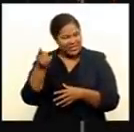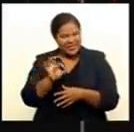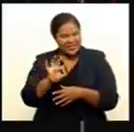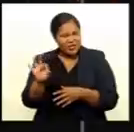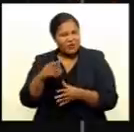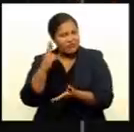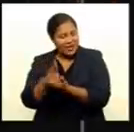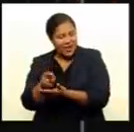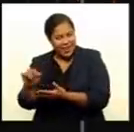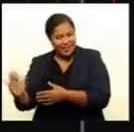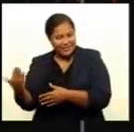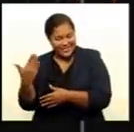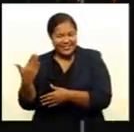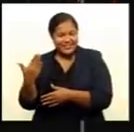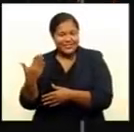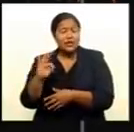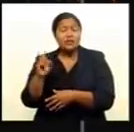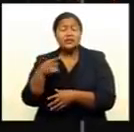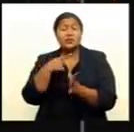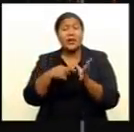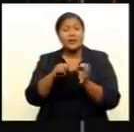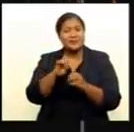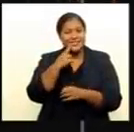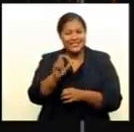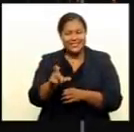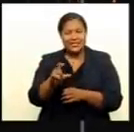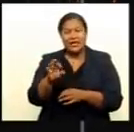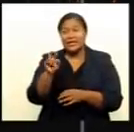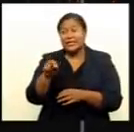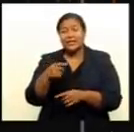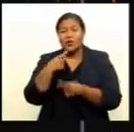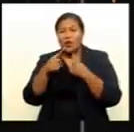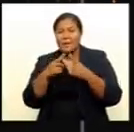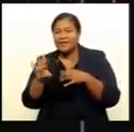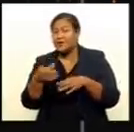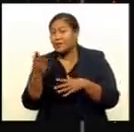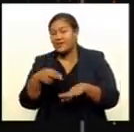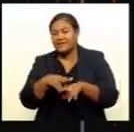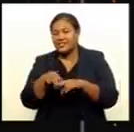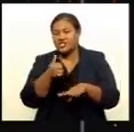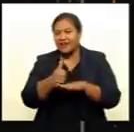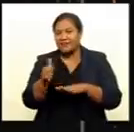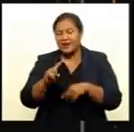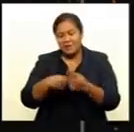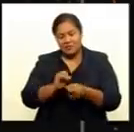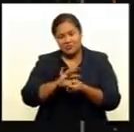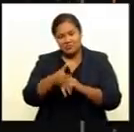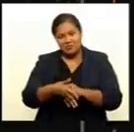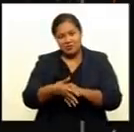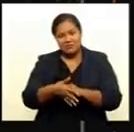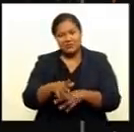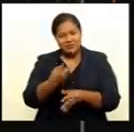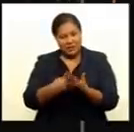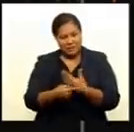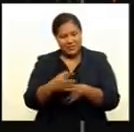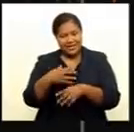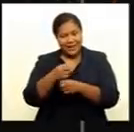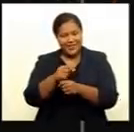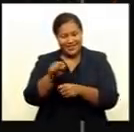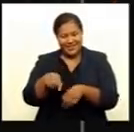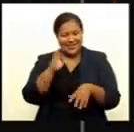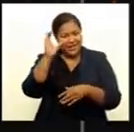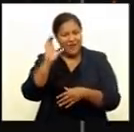The ABC adds it regularly seeks comments from the Fijian government about the COVID situation in the country.